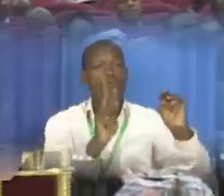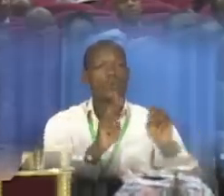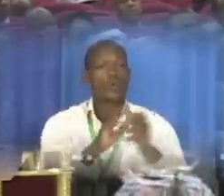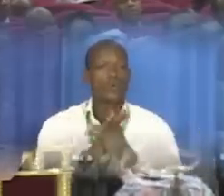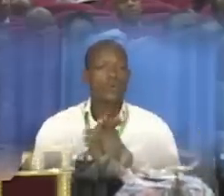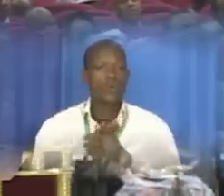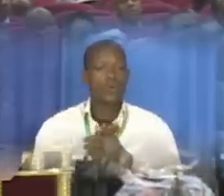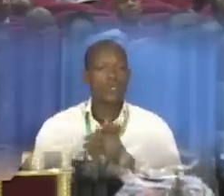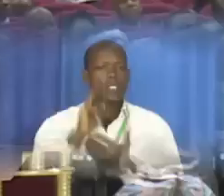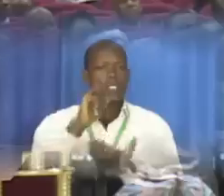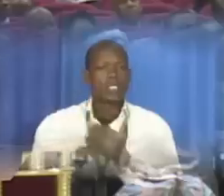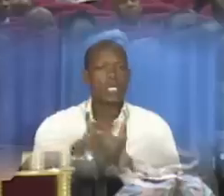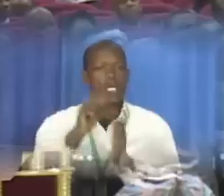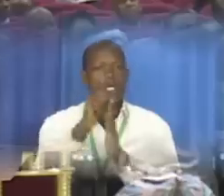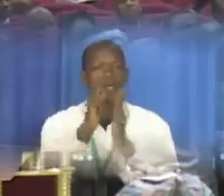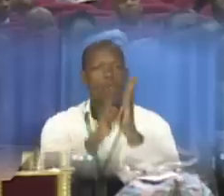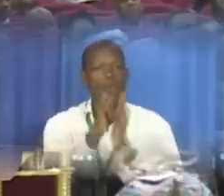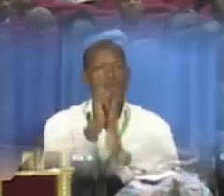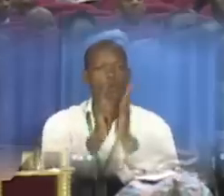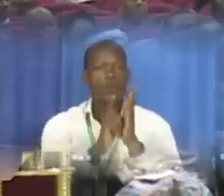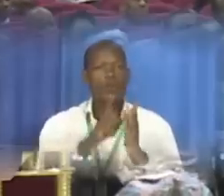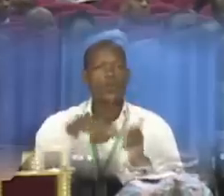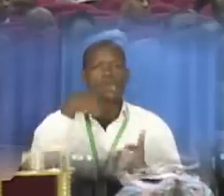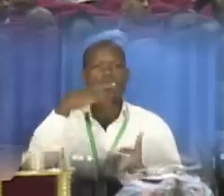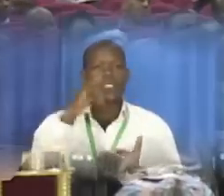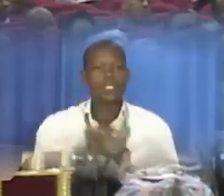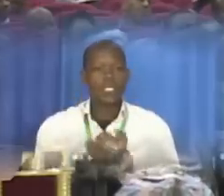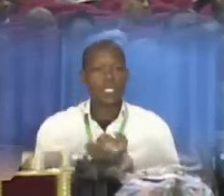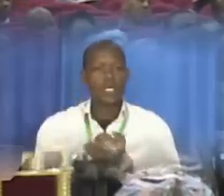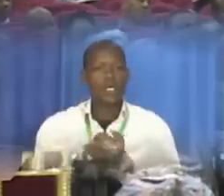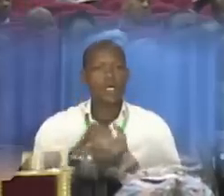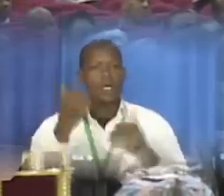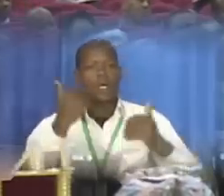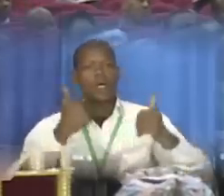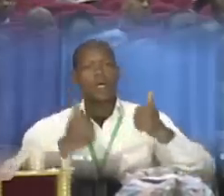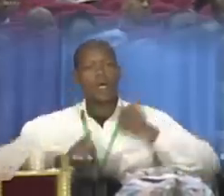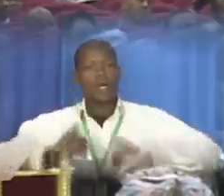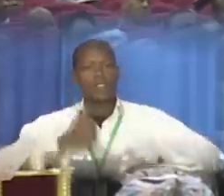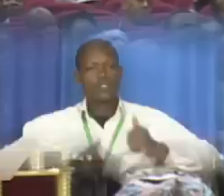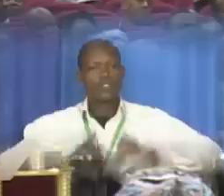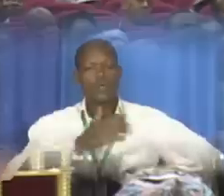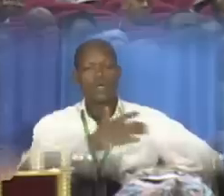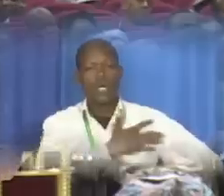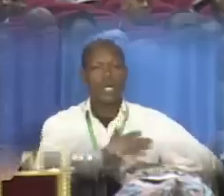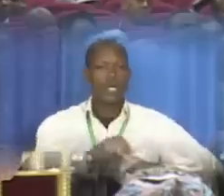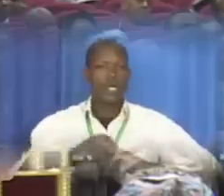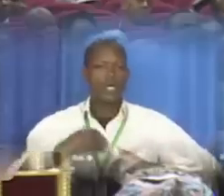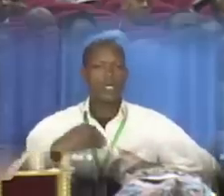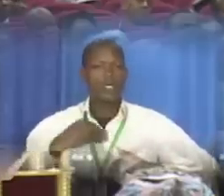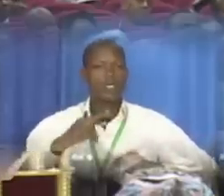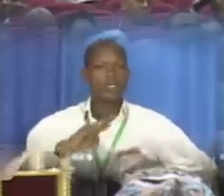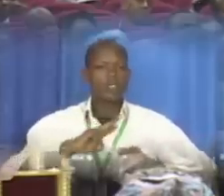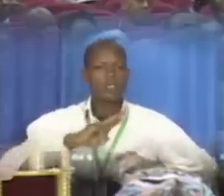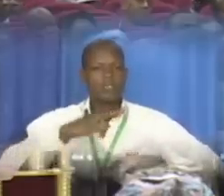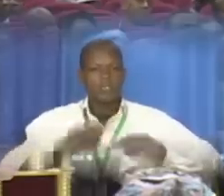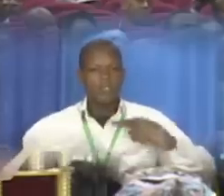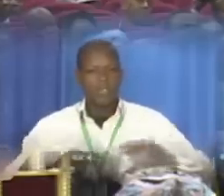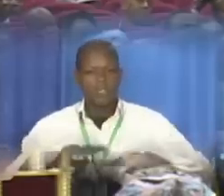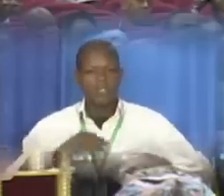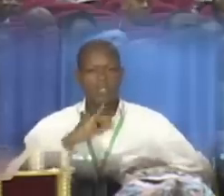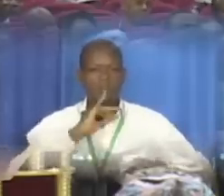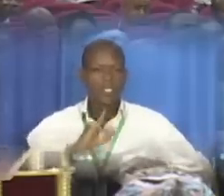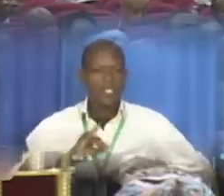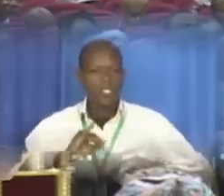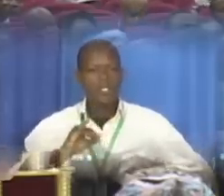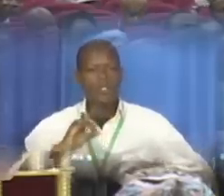says action and reaction are equal and opposite. So he began to say that we